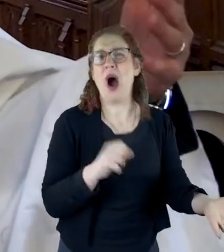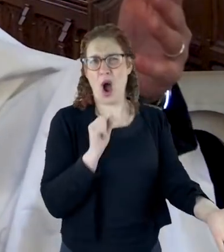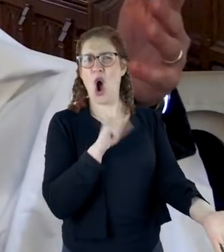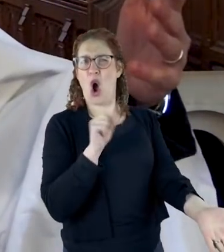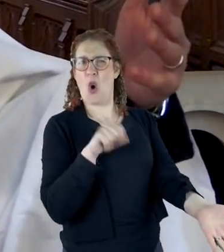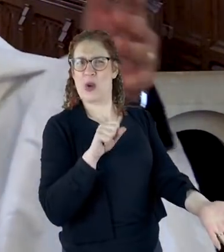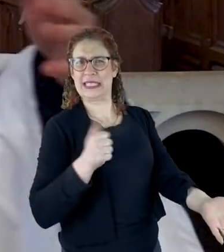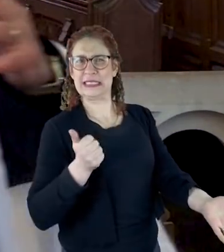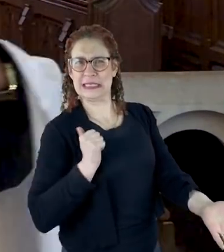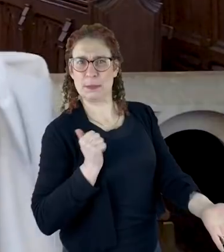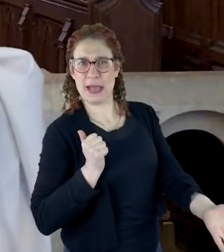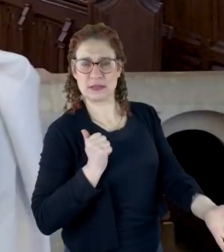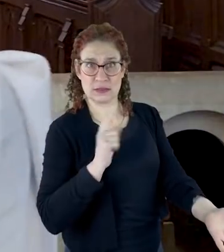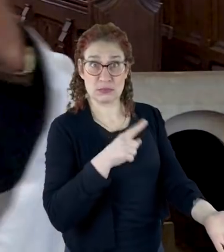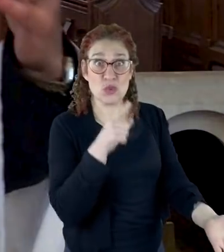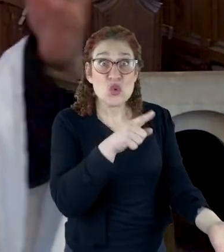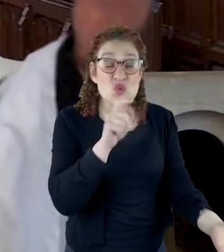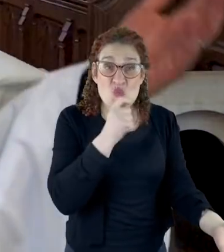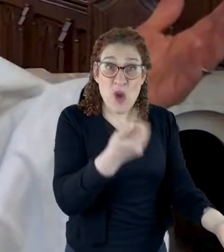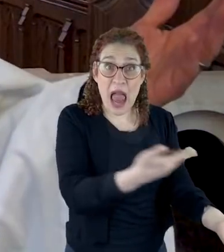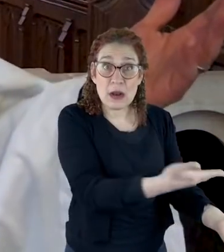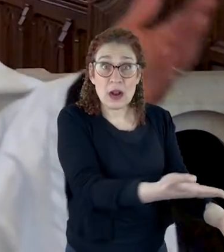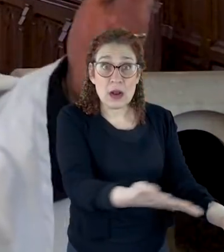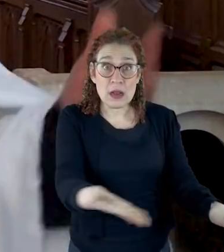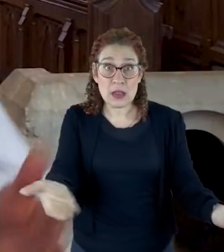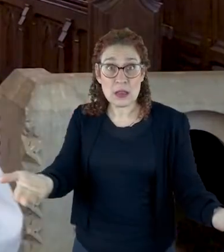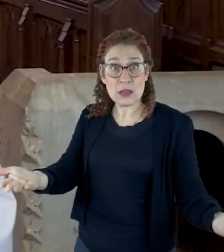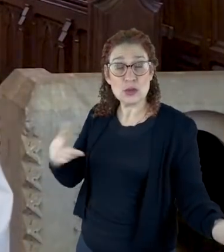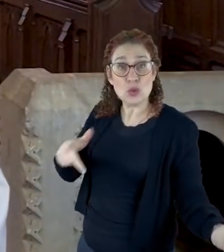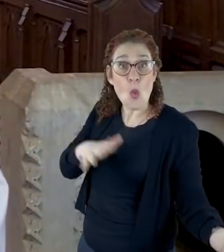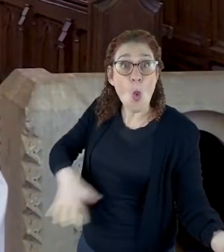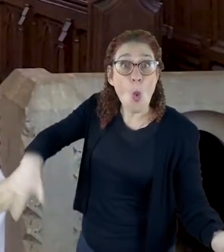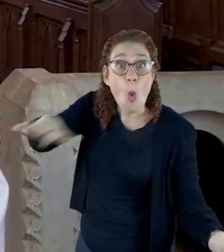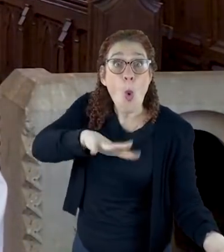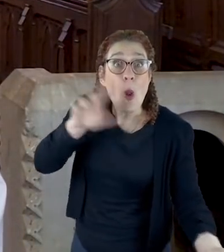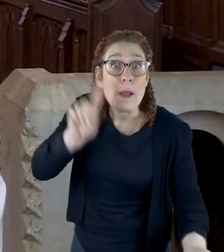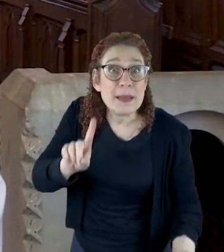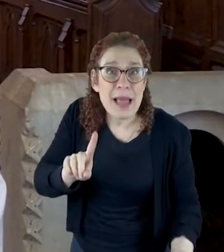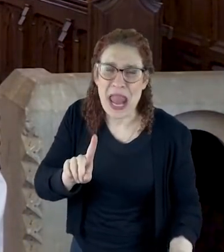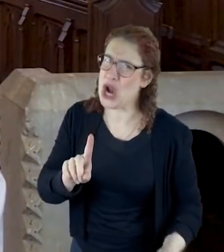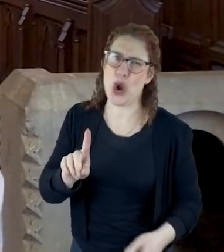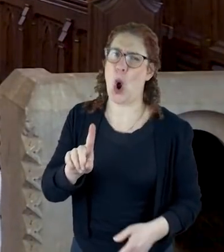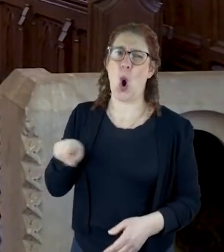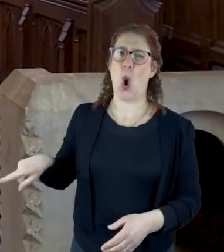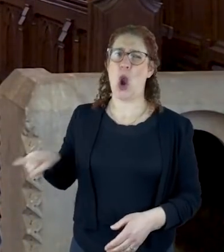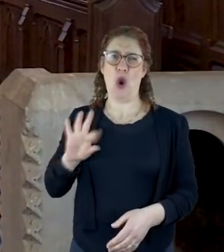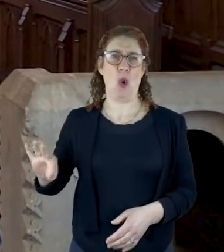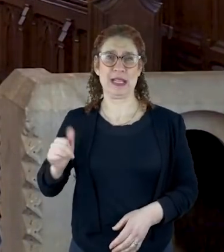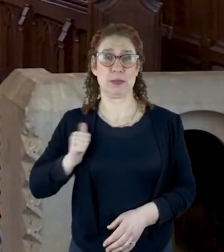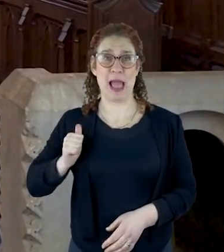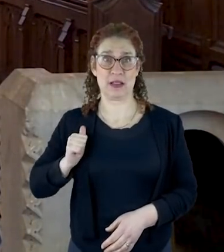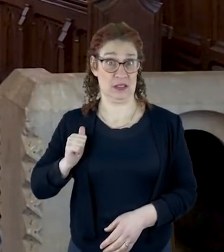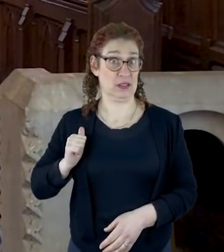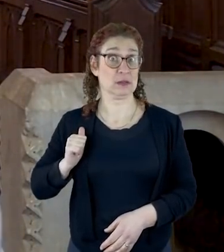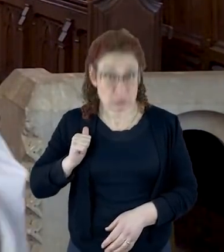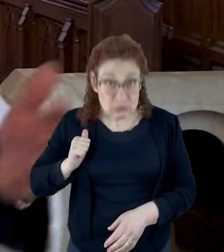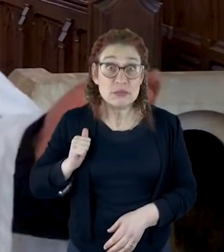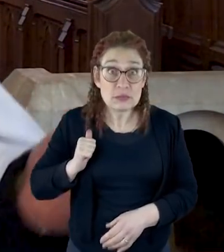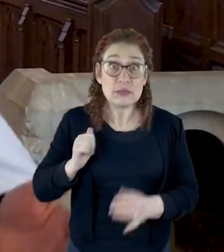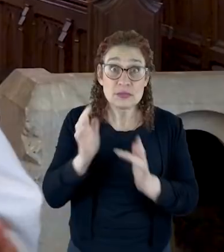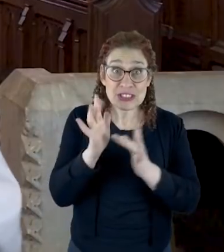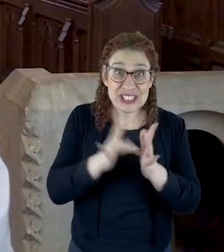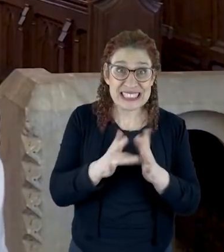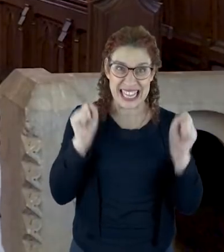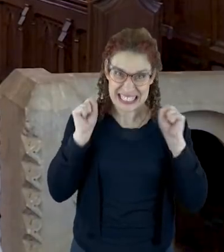the kingdom, is open to all people, regardless of ethnicity or background. And